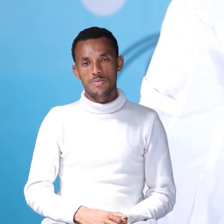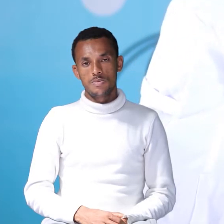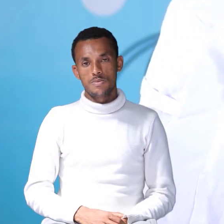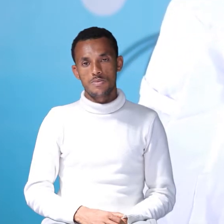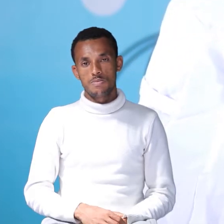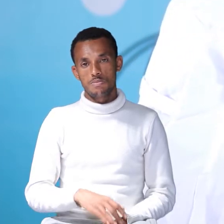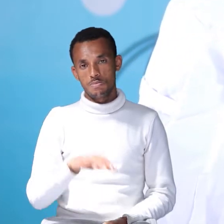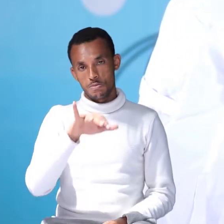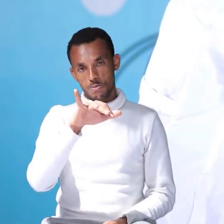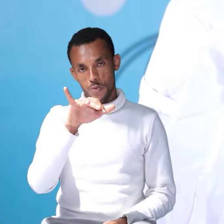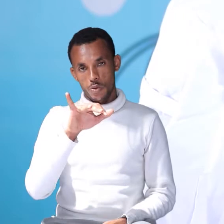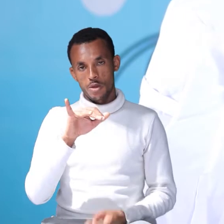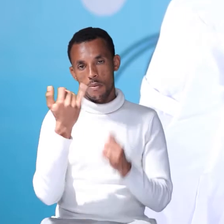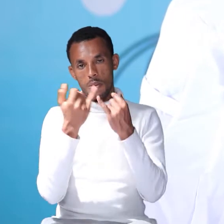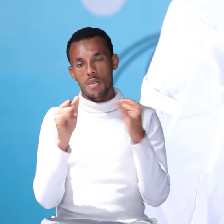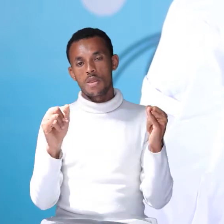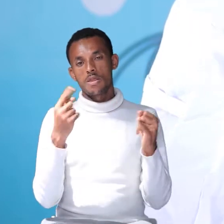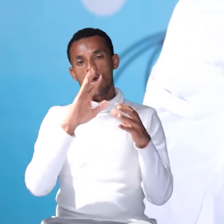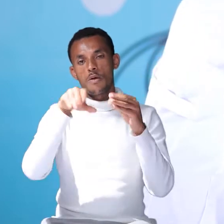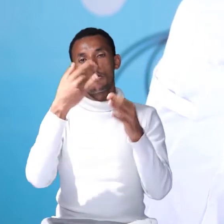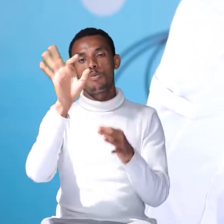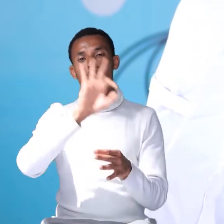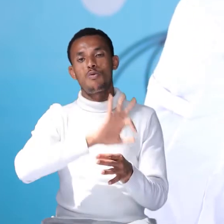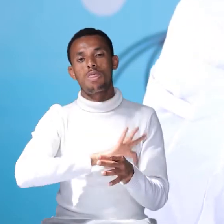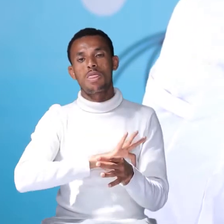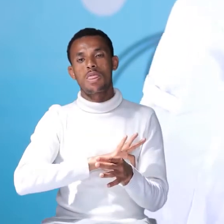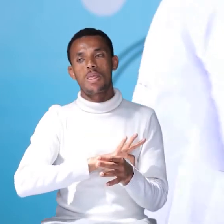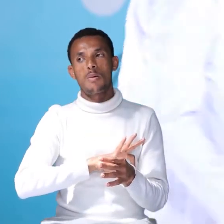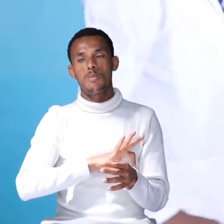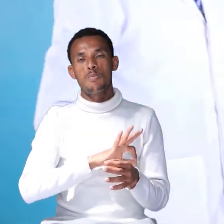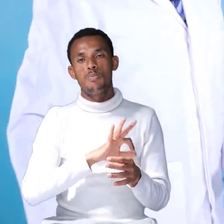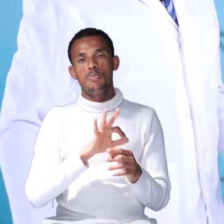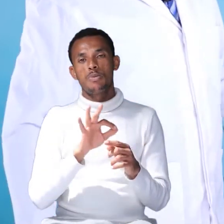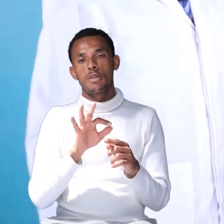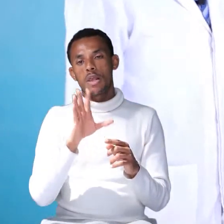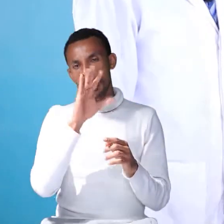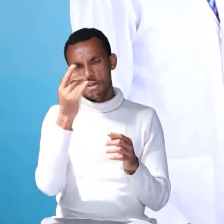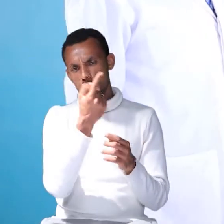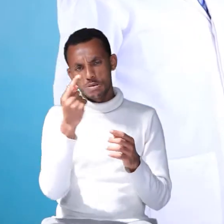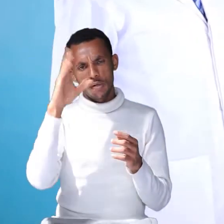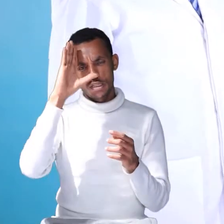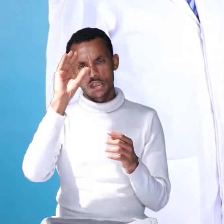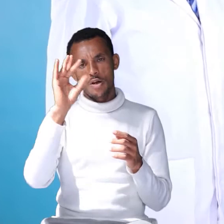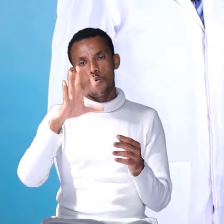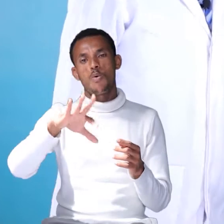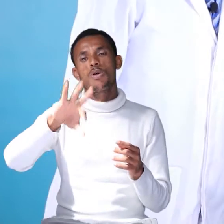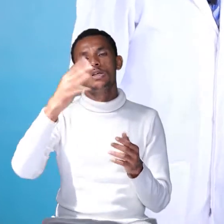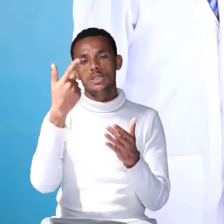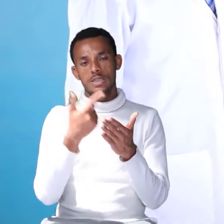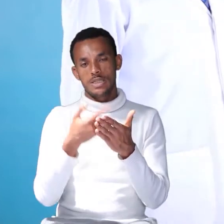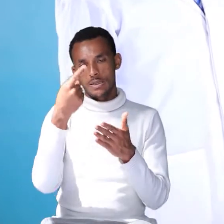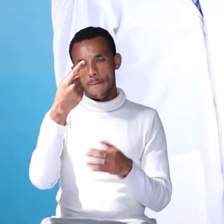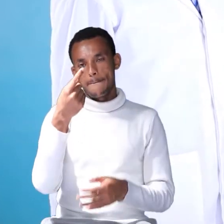it comes. So we have divided the given profit properly, and each person has got this